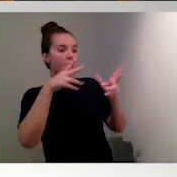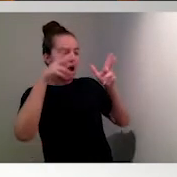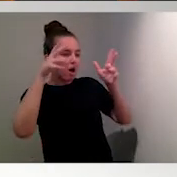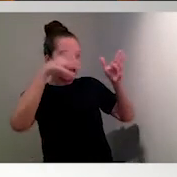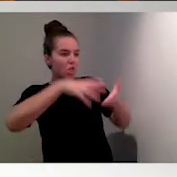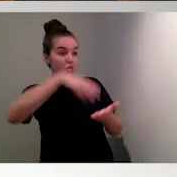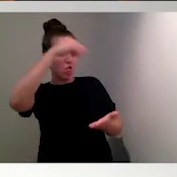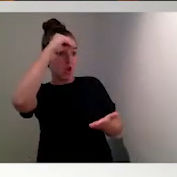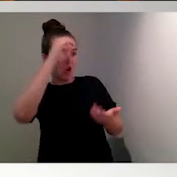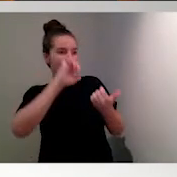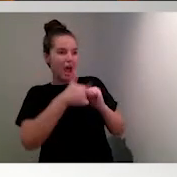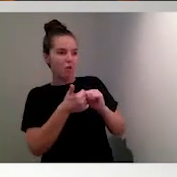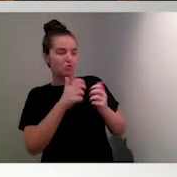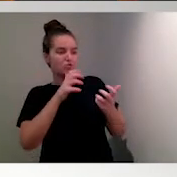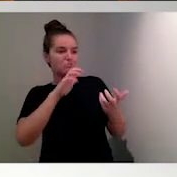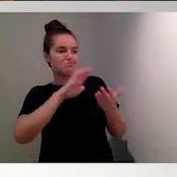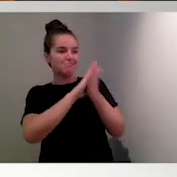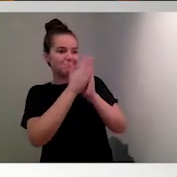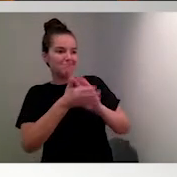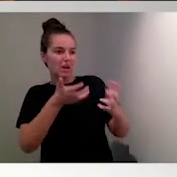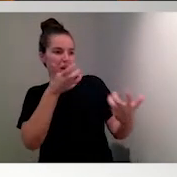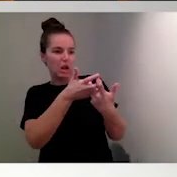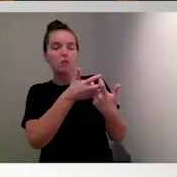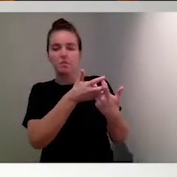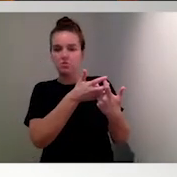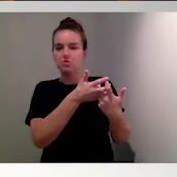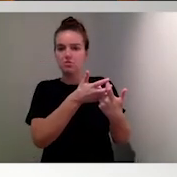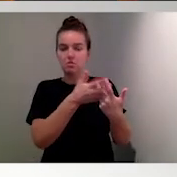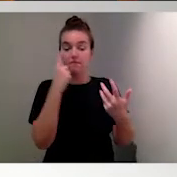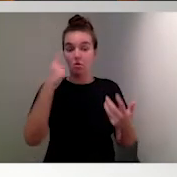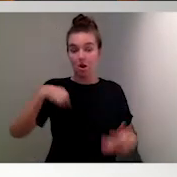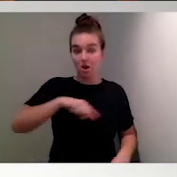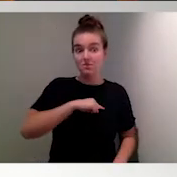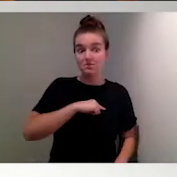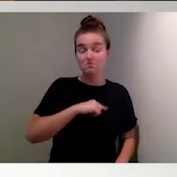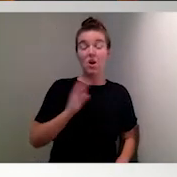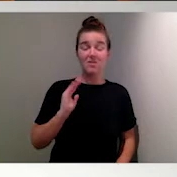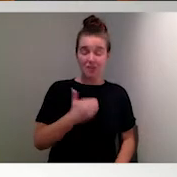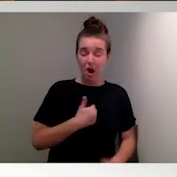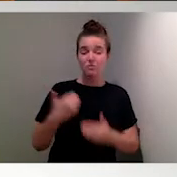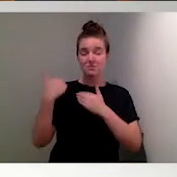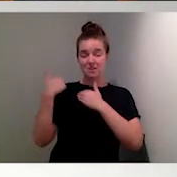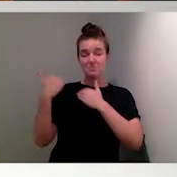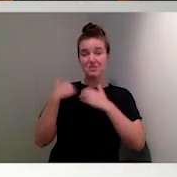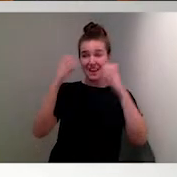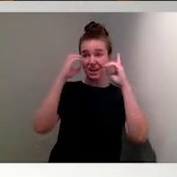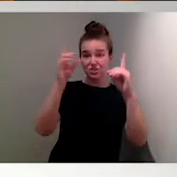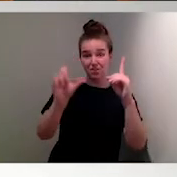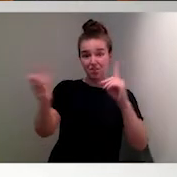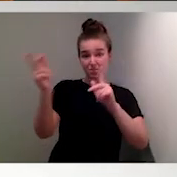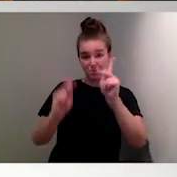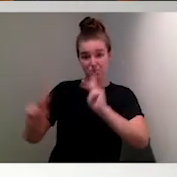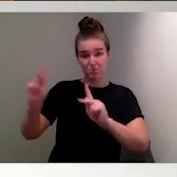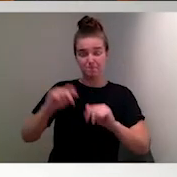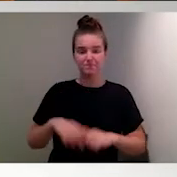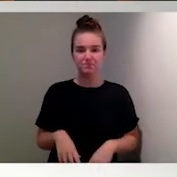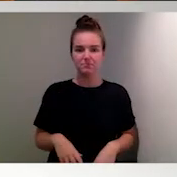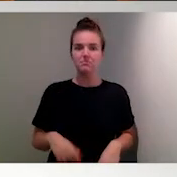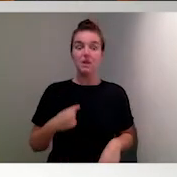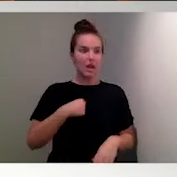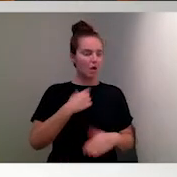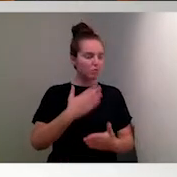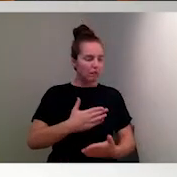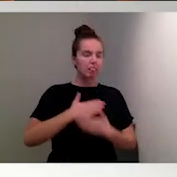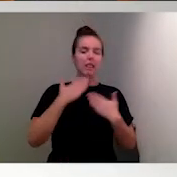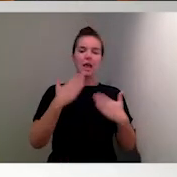on us to help educate other people, and I will gladly help lead the way on that charge. So I